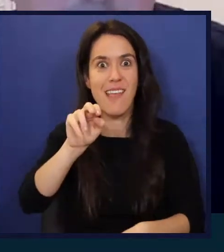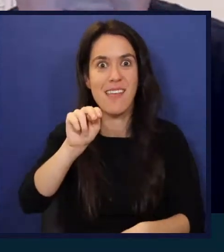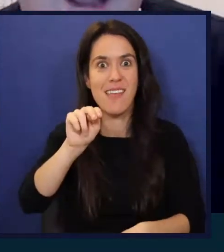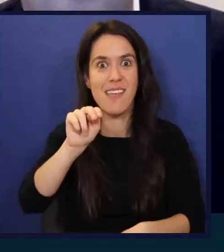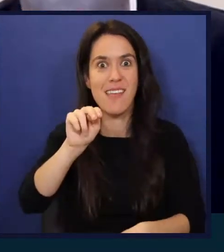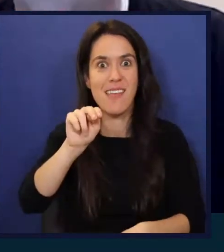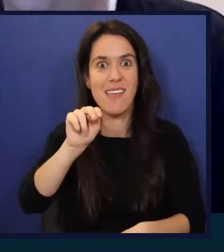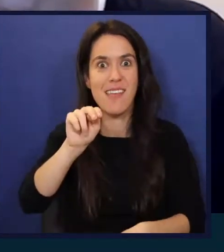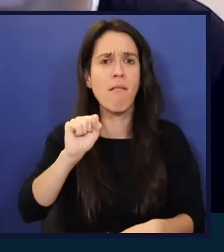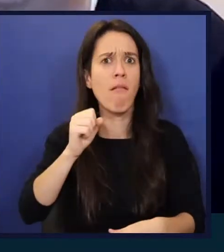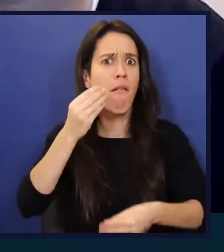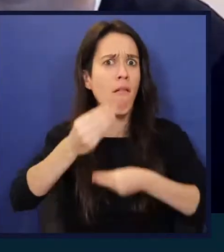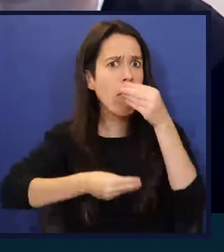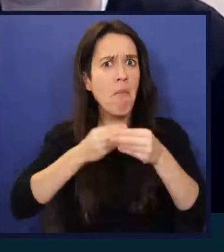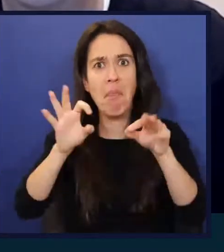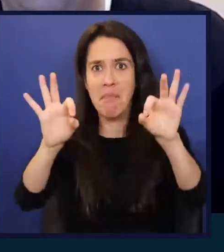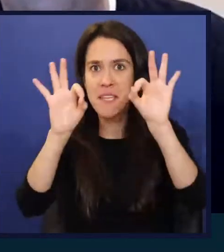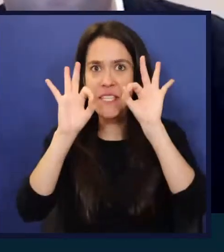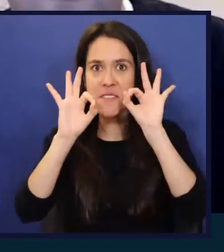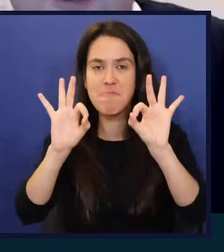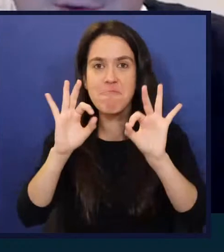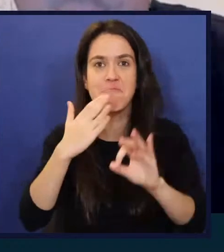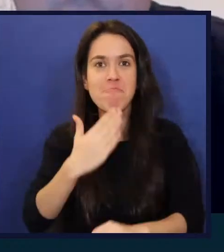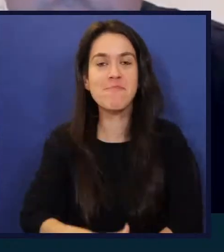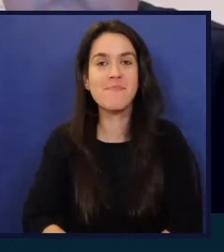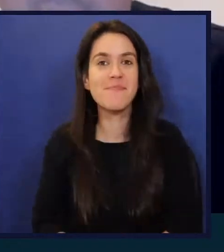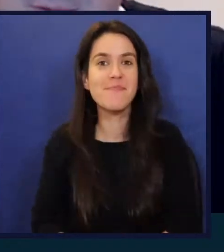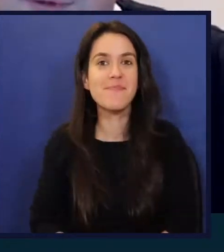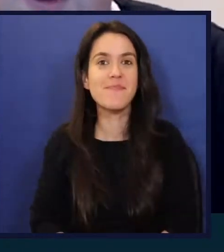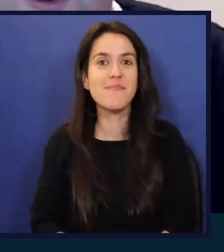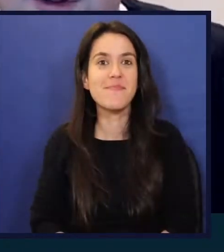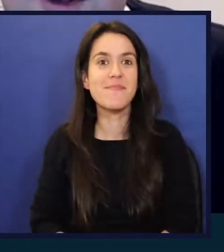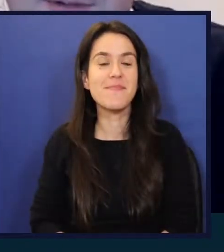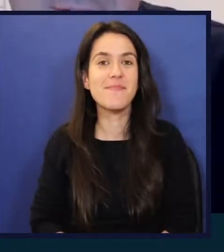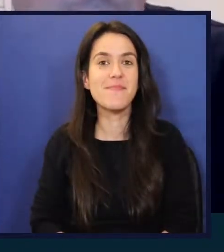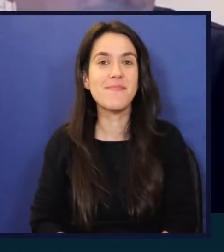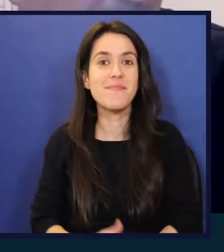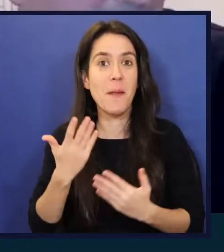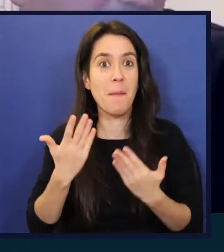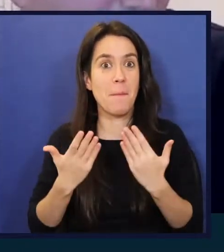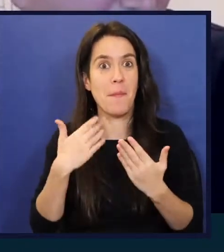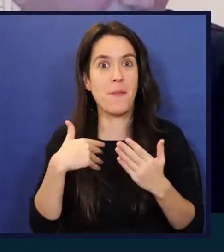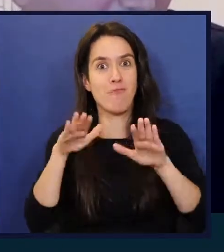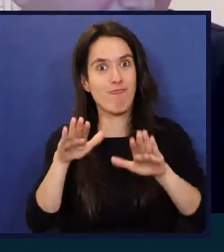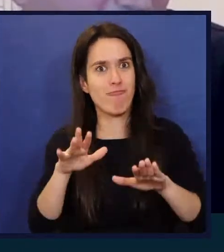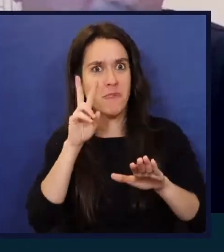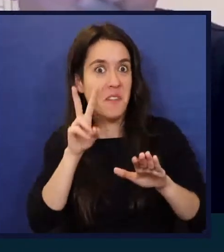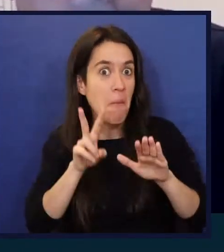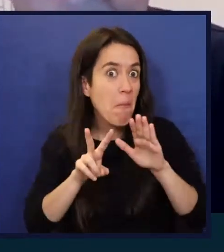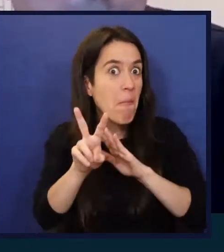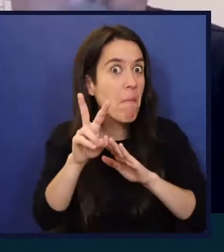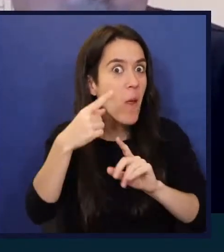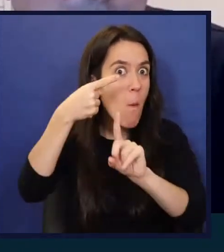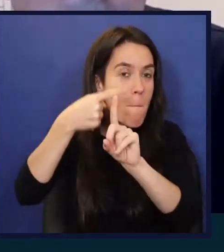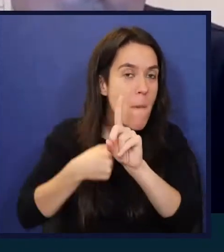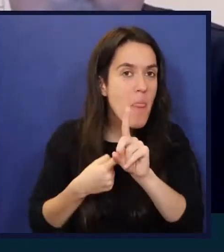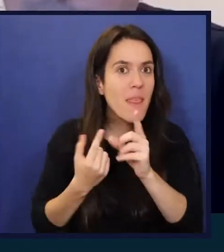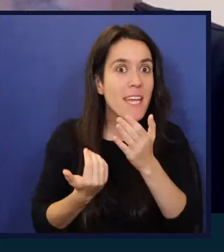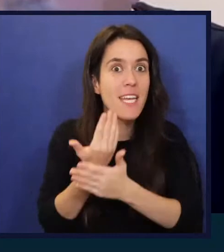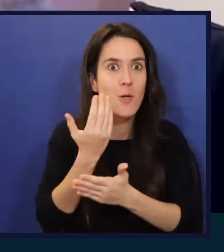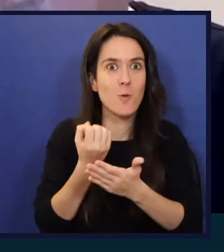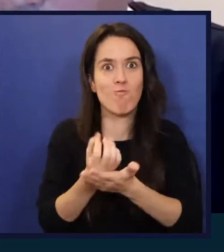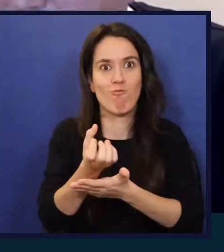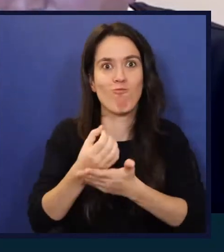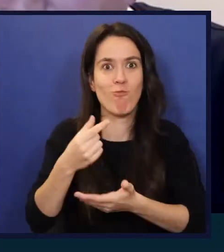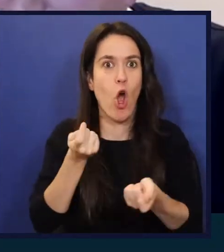shared. We'll definitely stay in tune for those announcements regarding the governance in the next month. So we're very much looking forward to